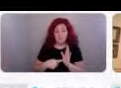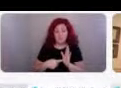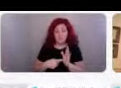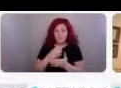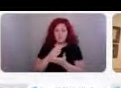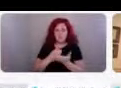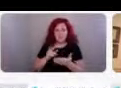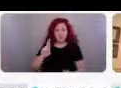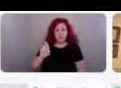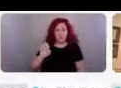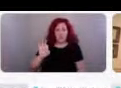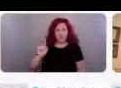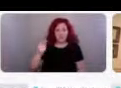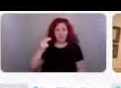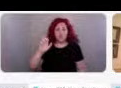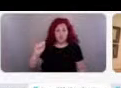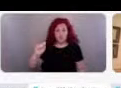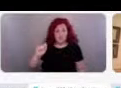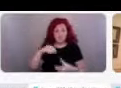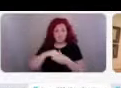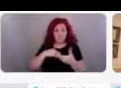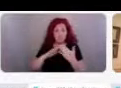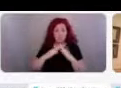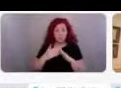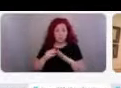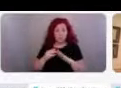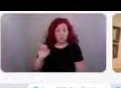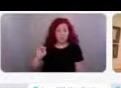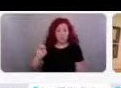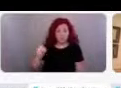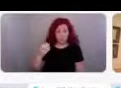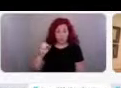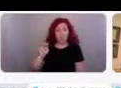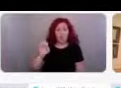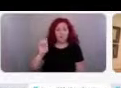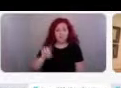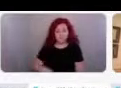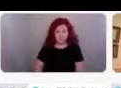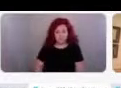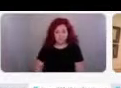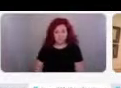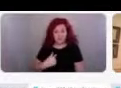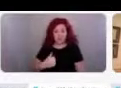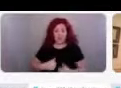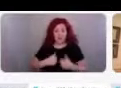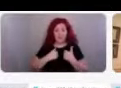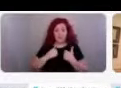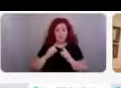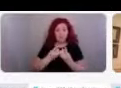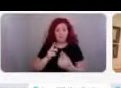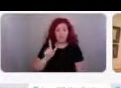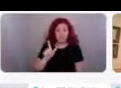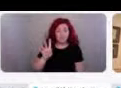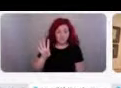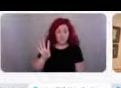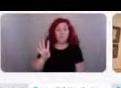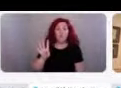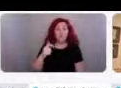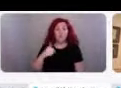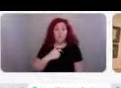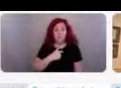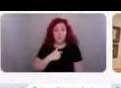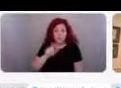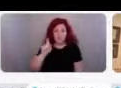in my community also like muhammad i live in district 24 so we are in